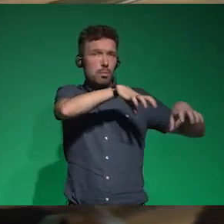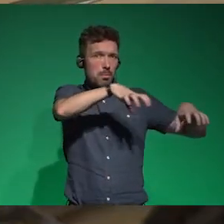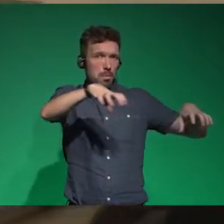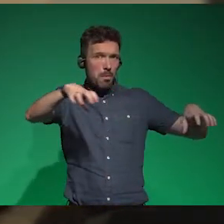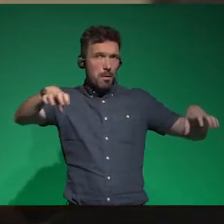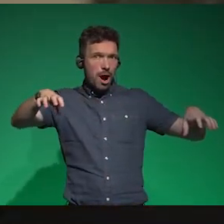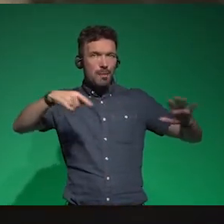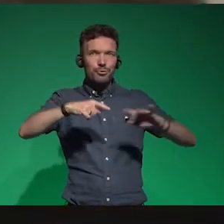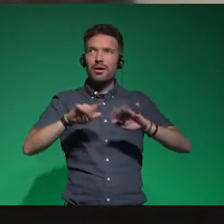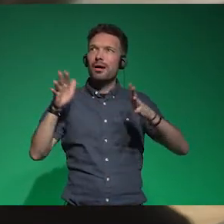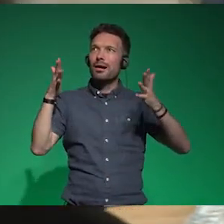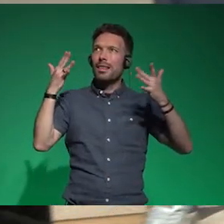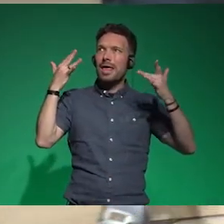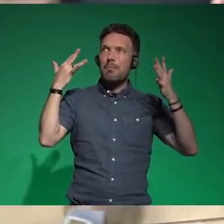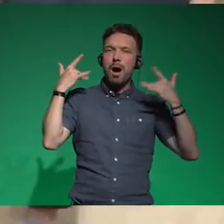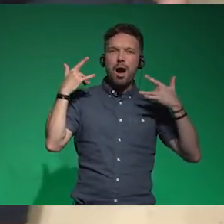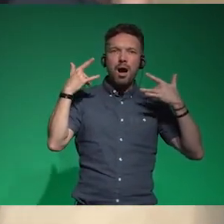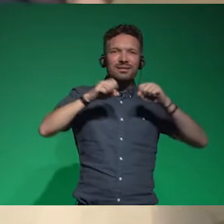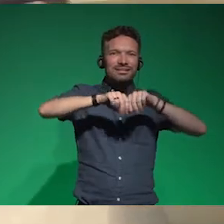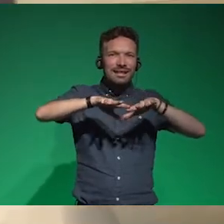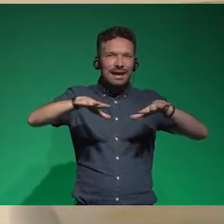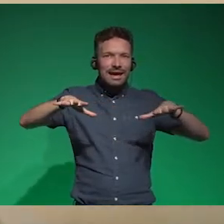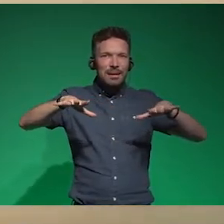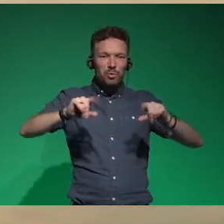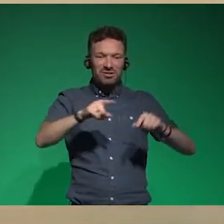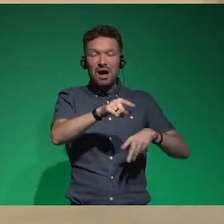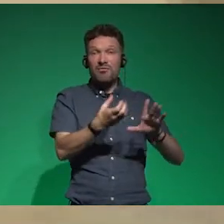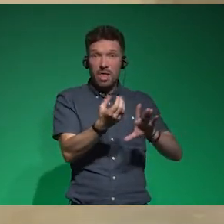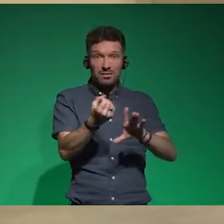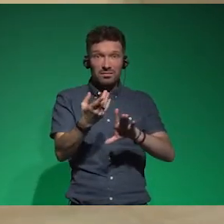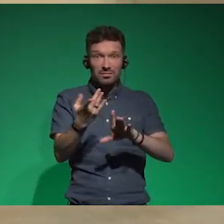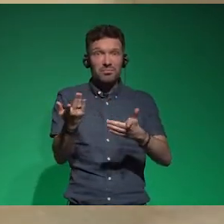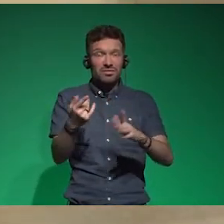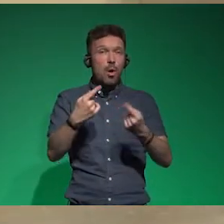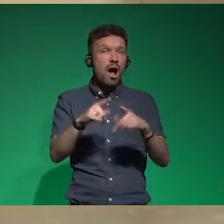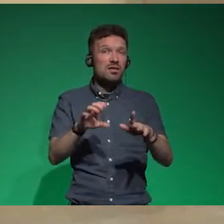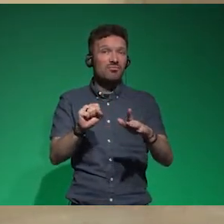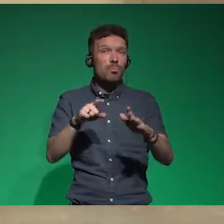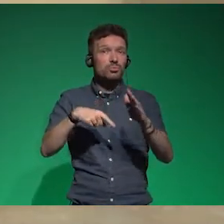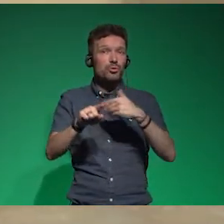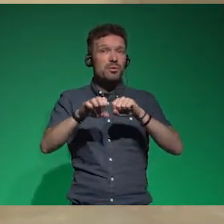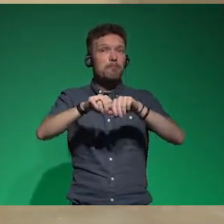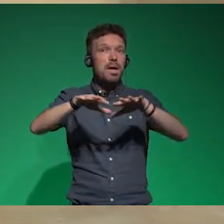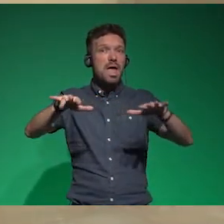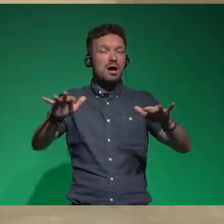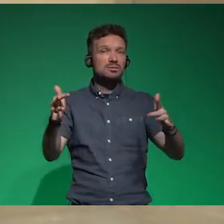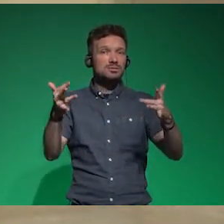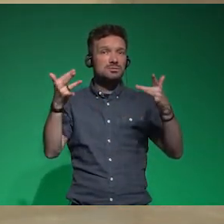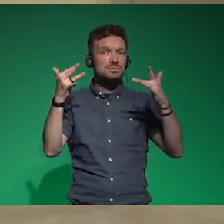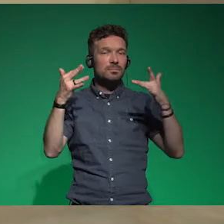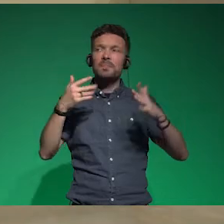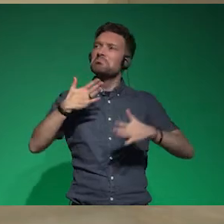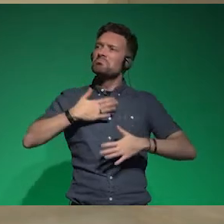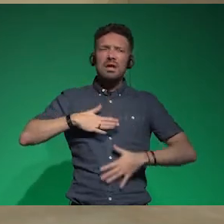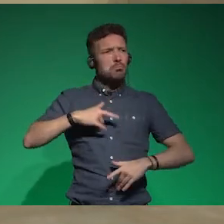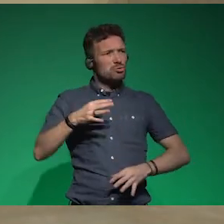I wanted to ask you if you would like to open up a little bit to the audience now before we jump to the next